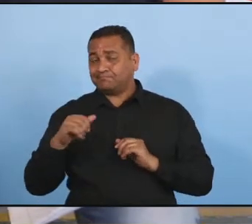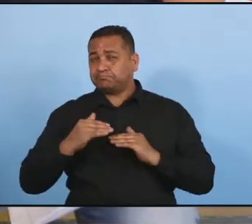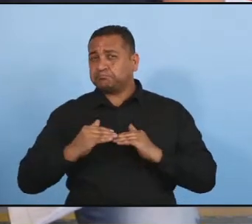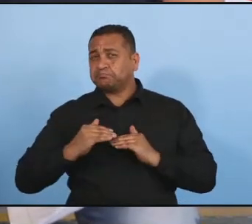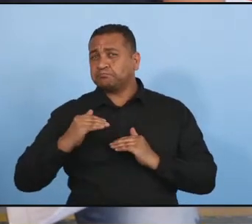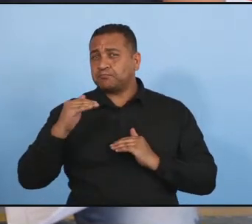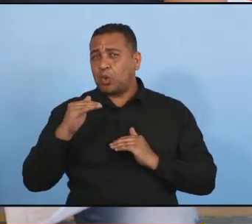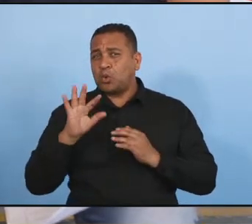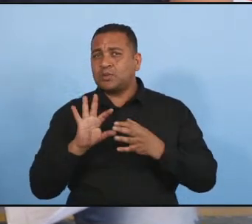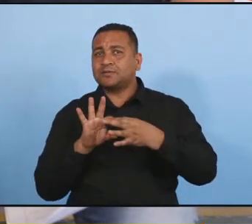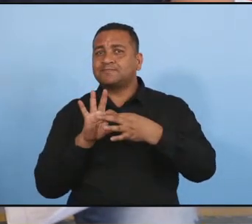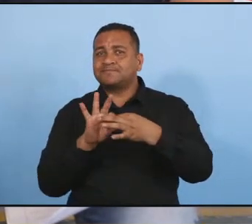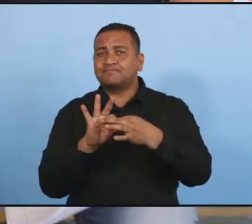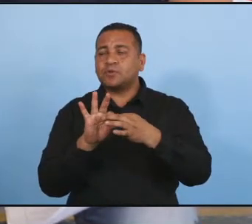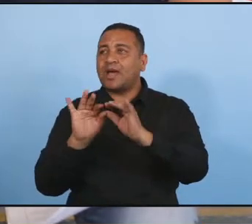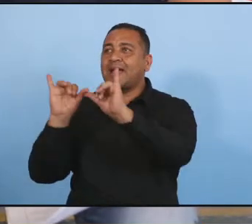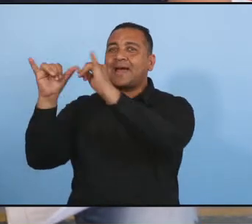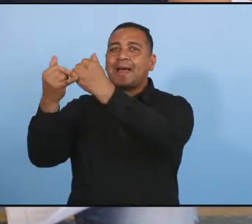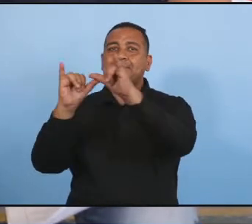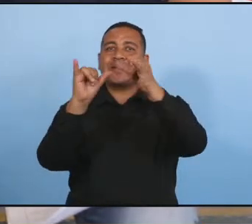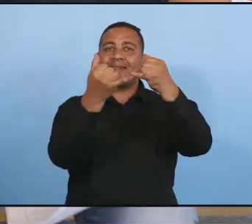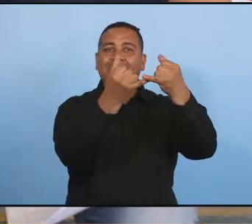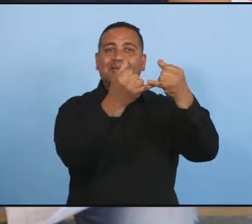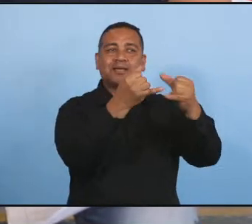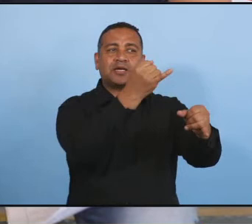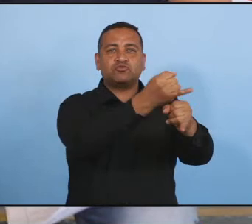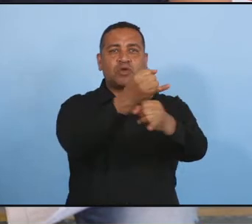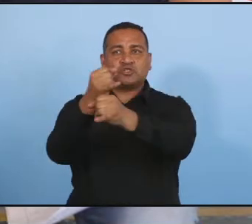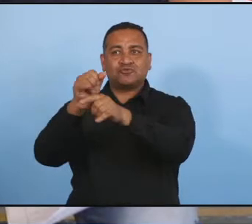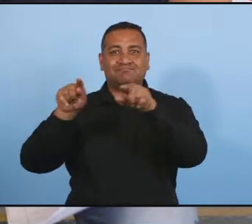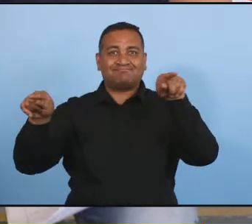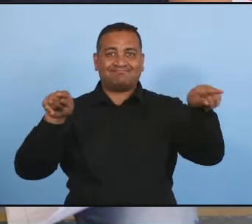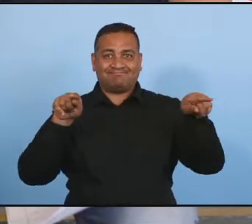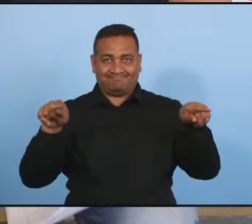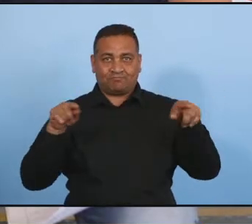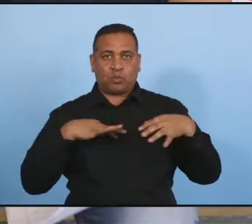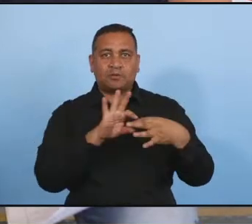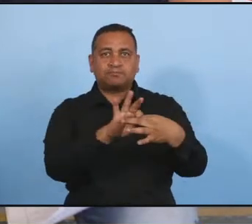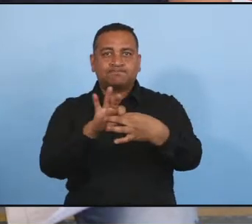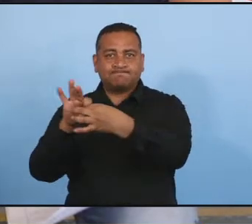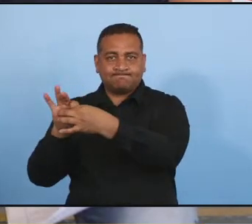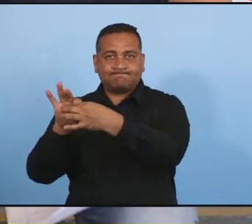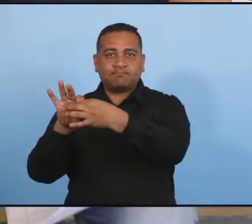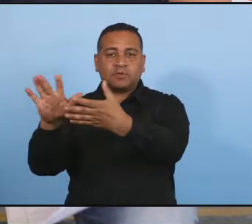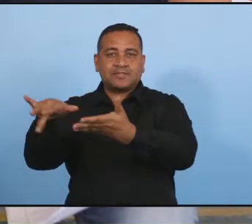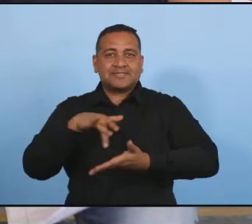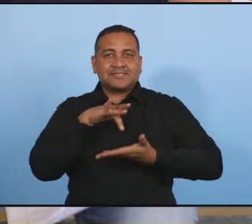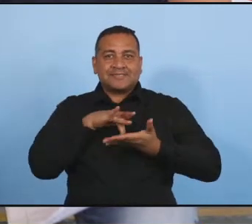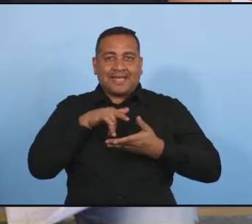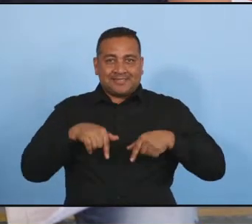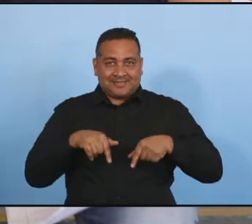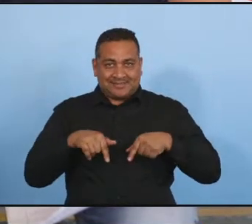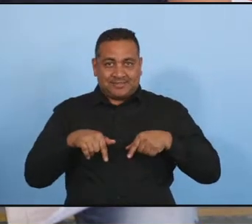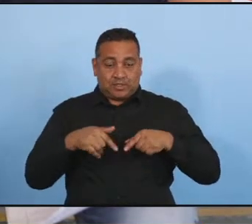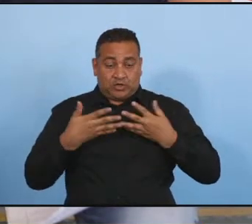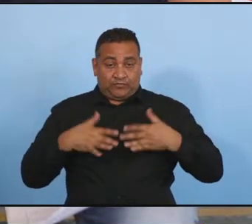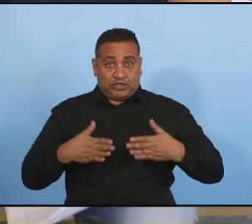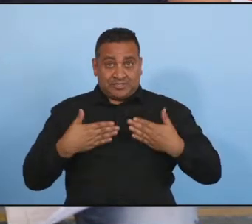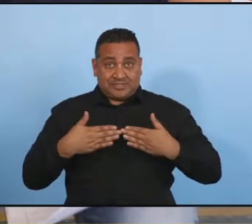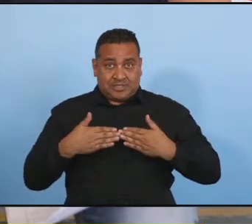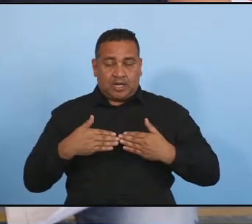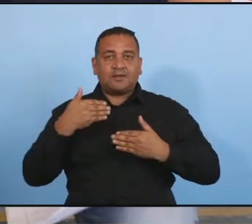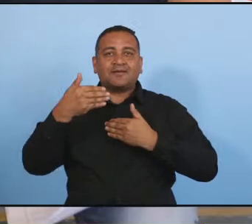industry. So the artisan status is achieved after an apprenticeship. This is traditionally.